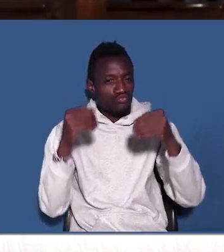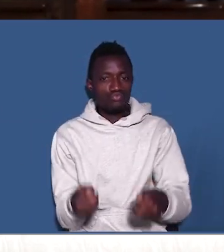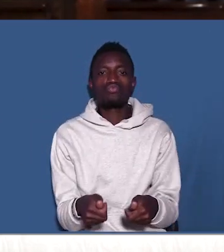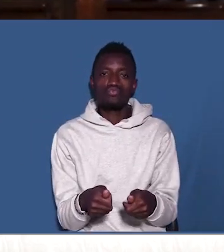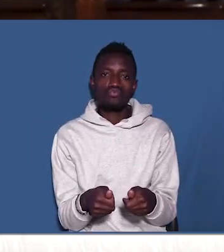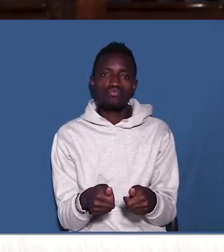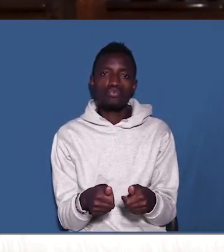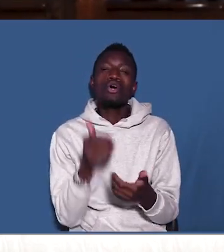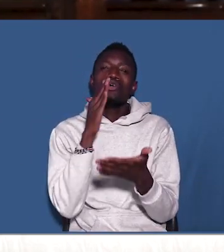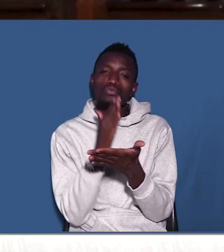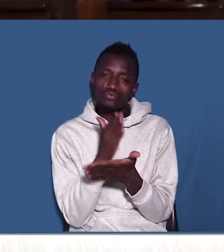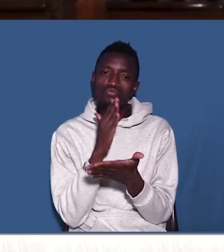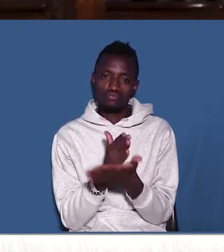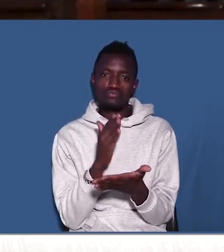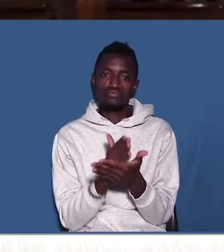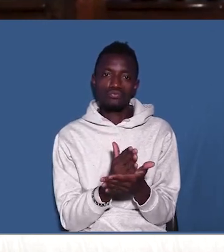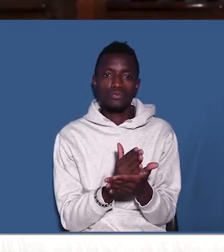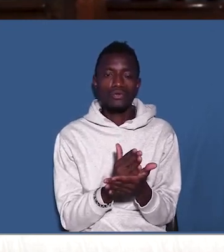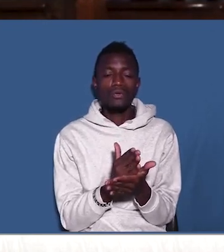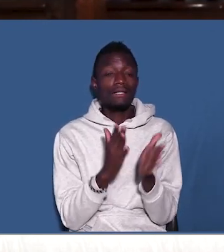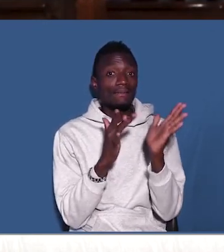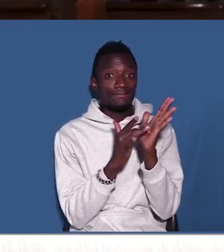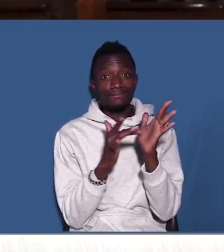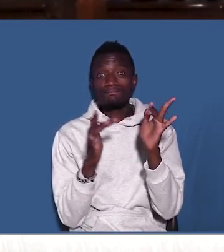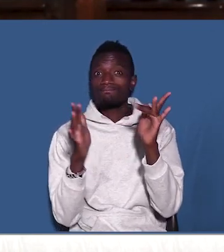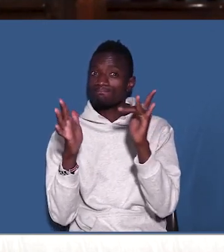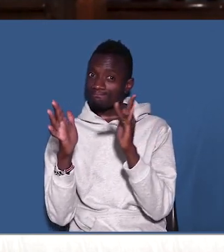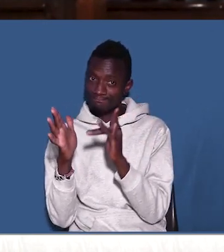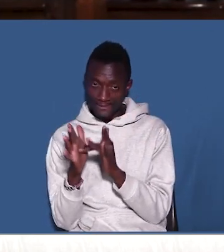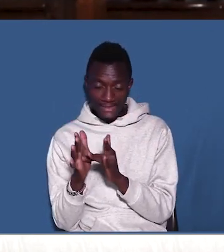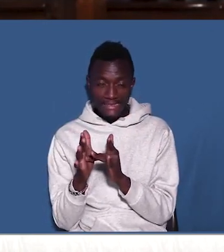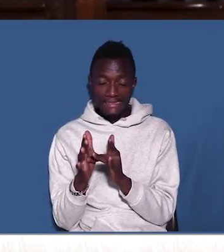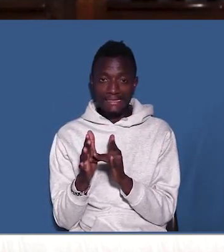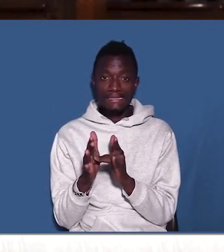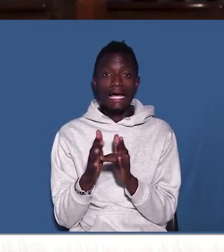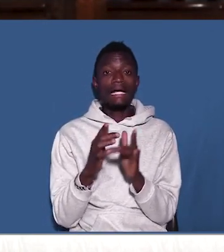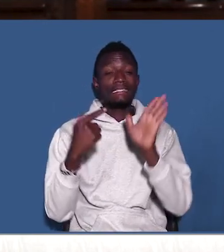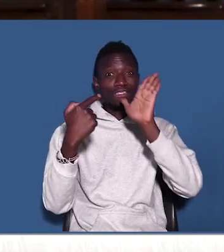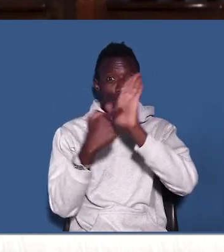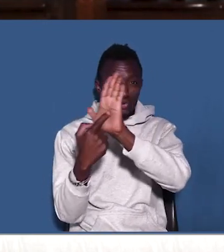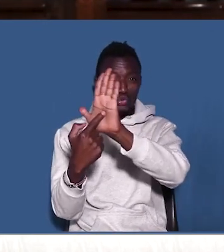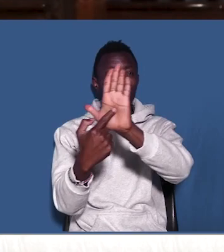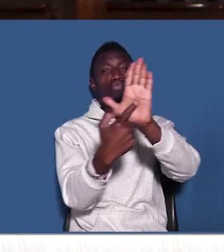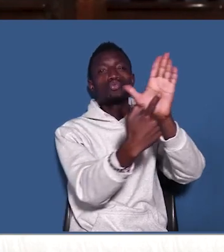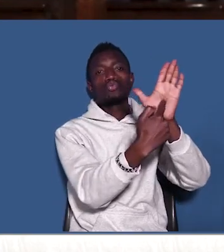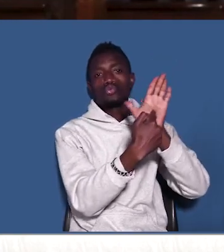and authorities, he made a public spectacle of them,